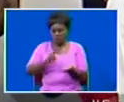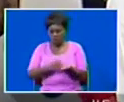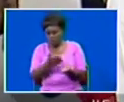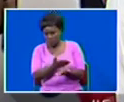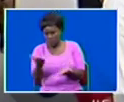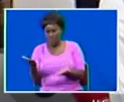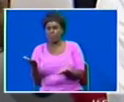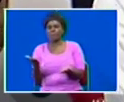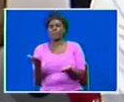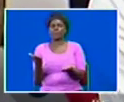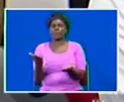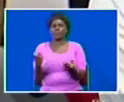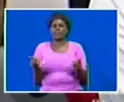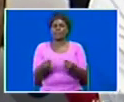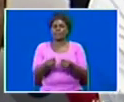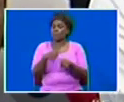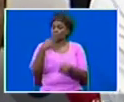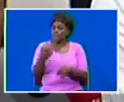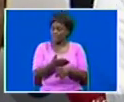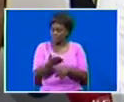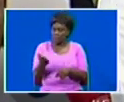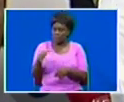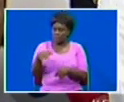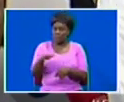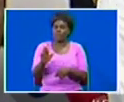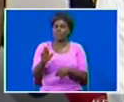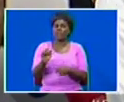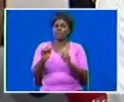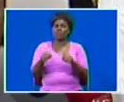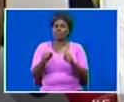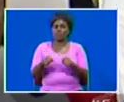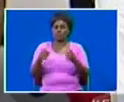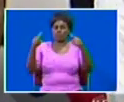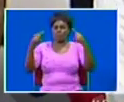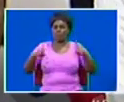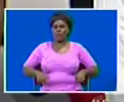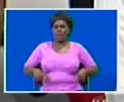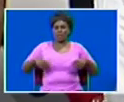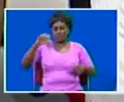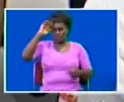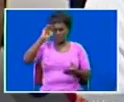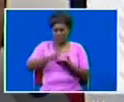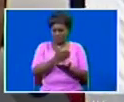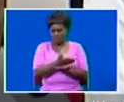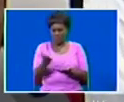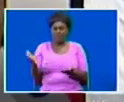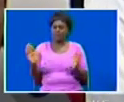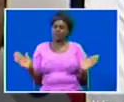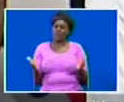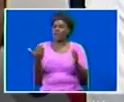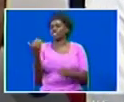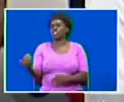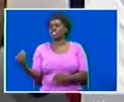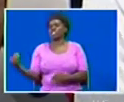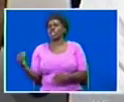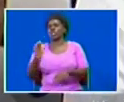able to appreciate them, to be able to tell them that they will be great in their lives because we believe in them. So just to kind of encourage them where the